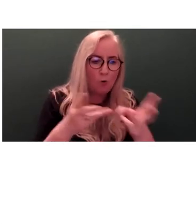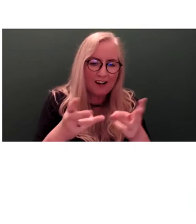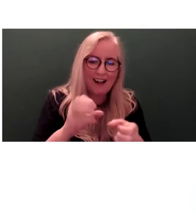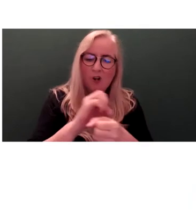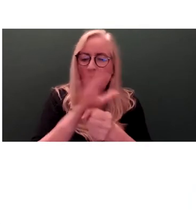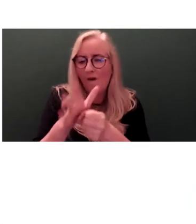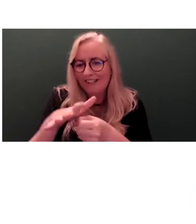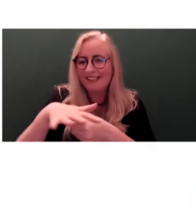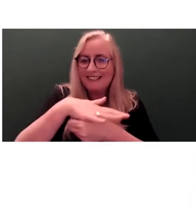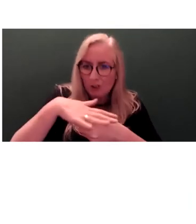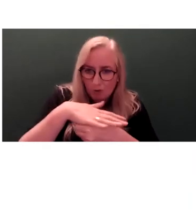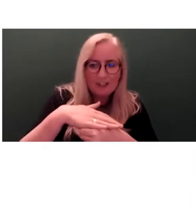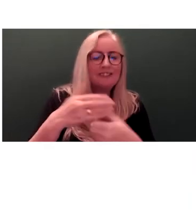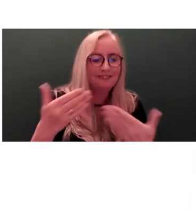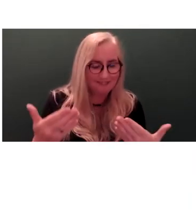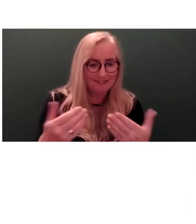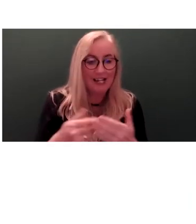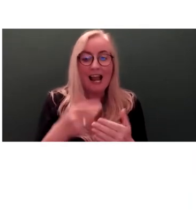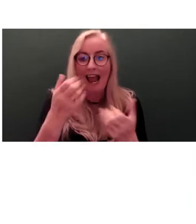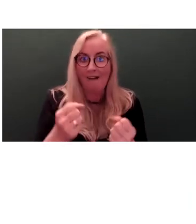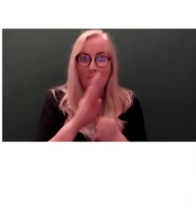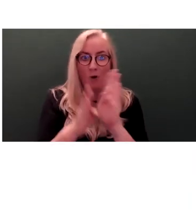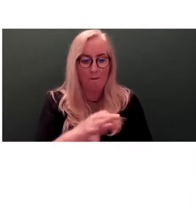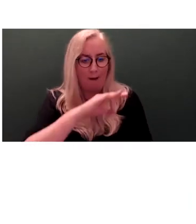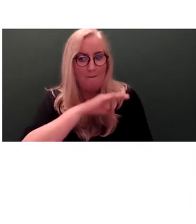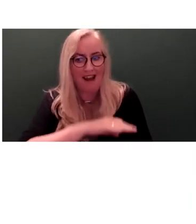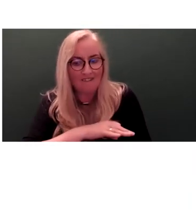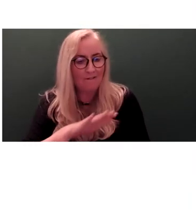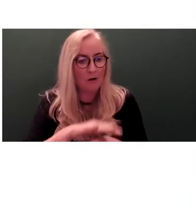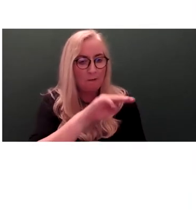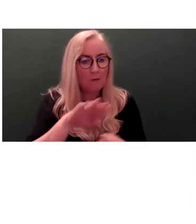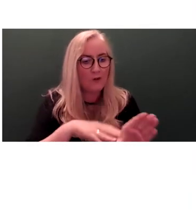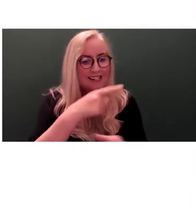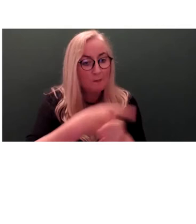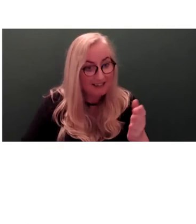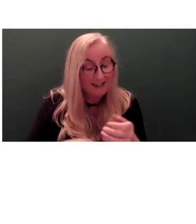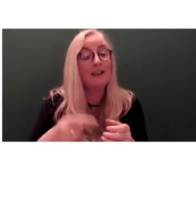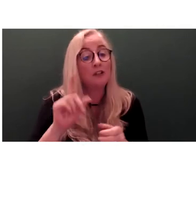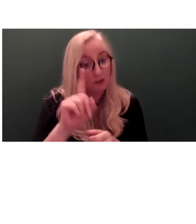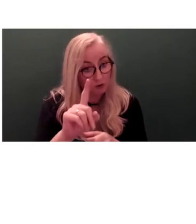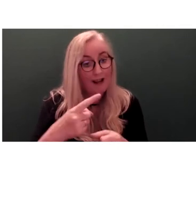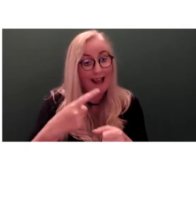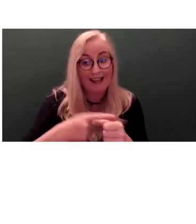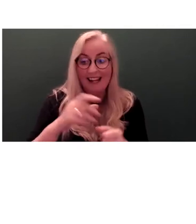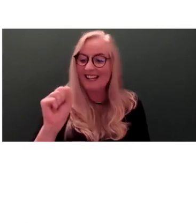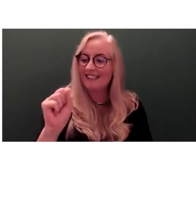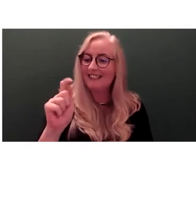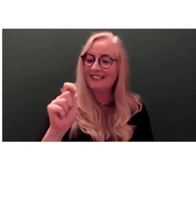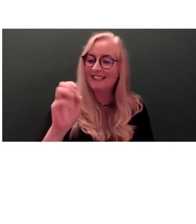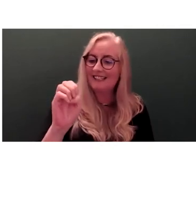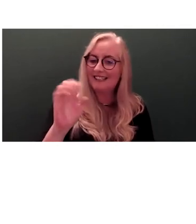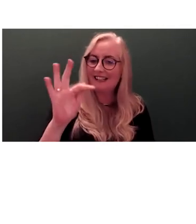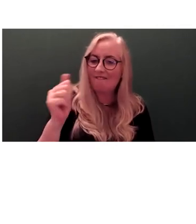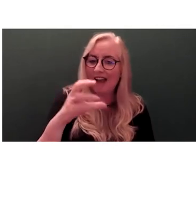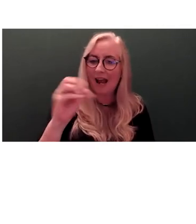really brought this to the fore about the potential benefits for people with disability. And again, I think it was Stefano did talk about some of the